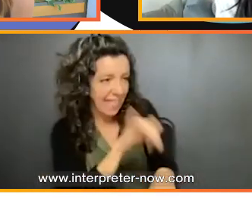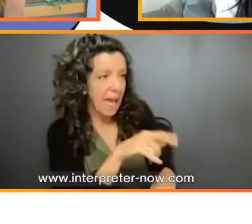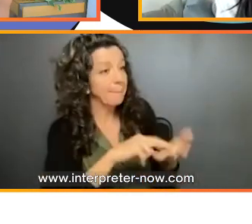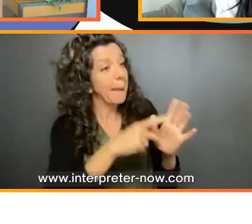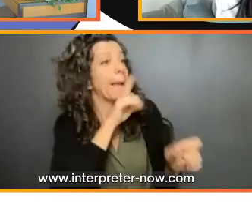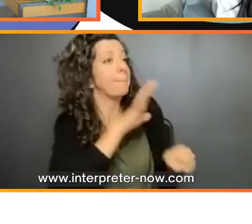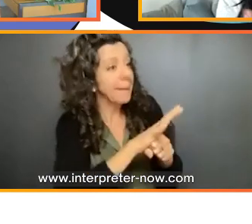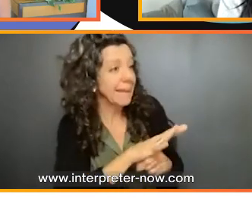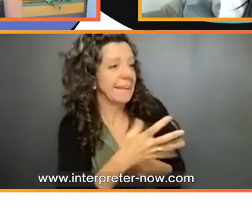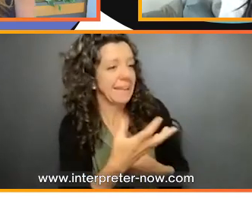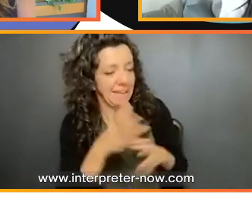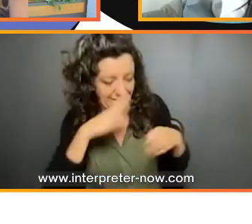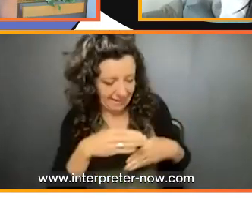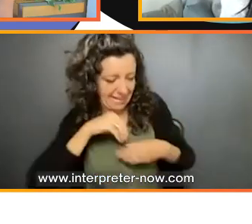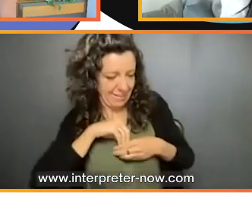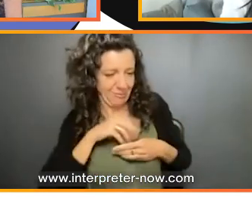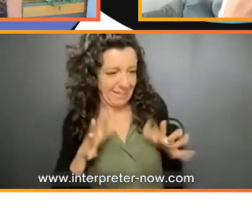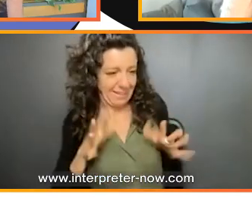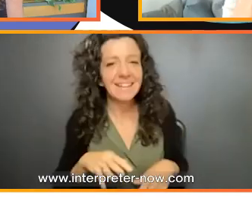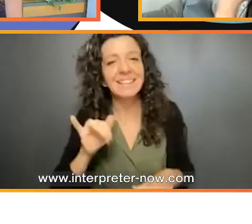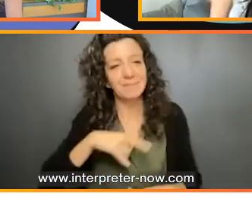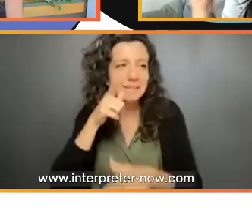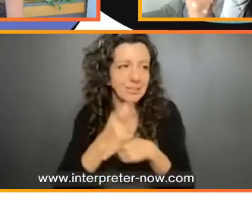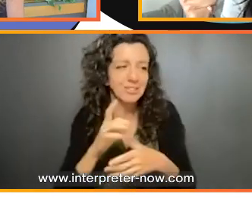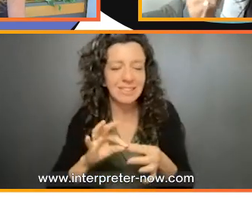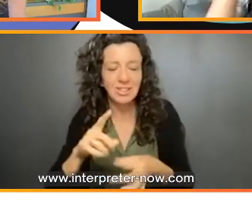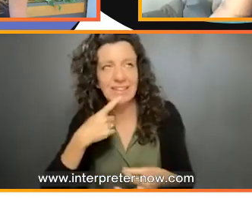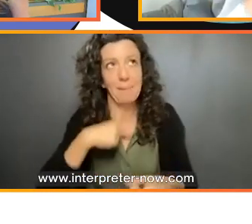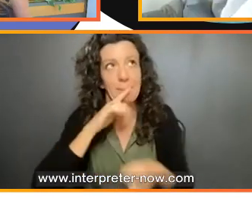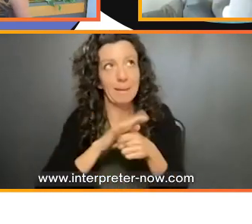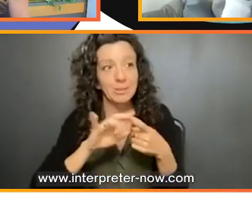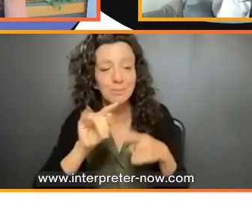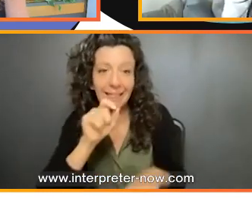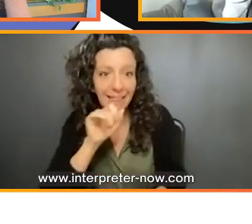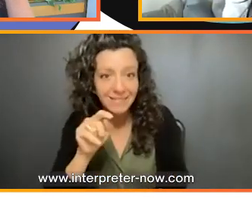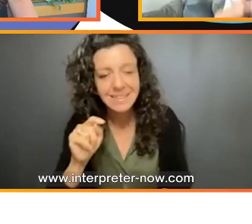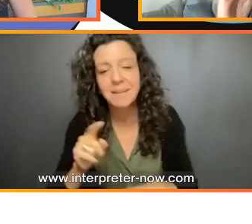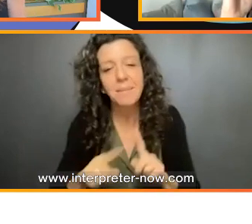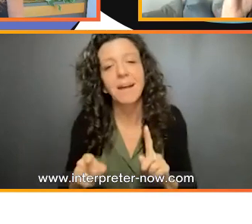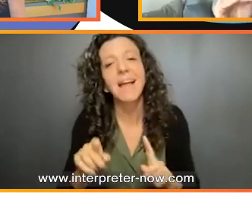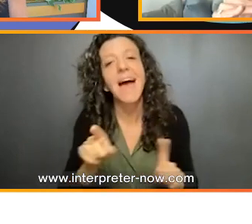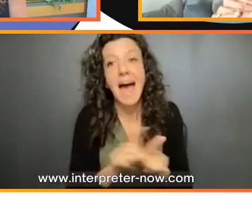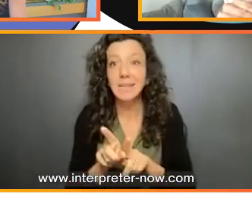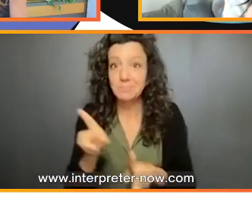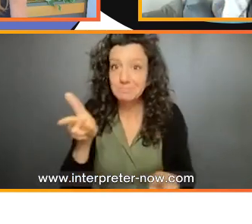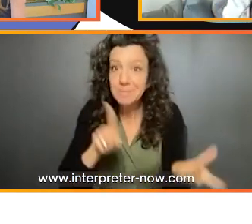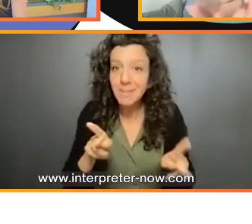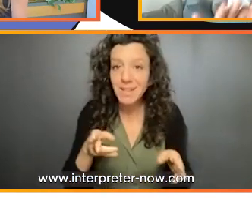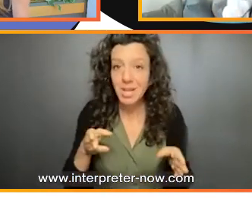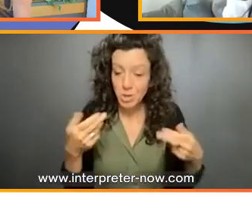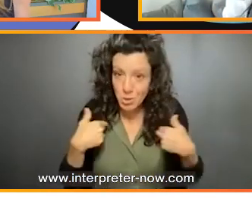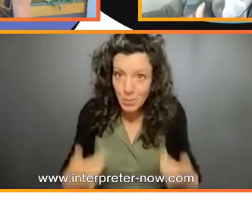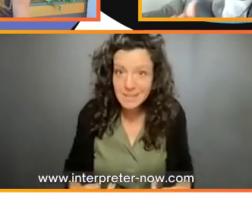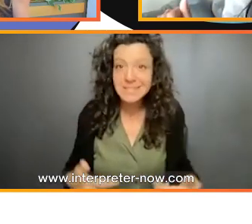raging? Yes. Yeah, exactly. Like a committed introvert. My sister is a committed introvert. She's like, I'm like really committed to it. Love